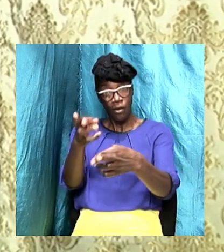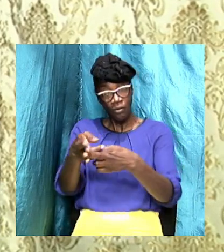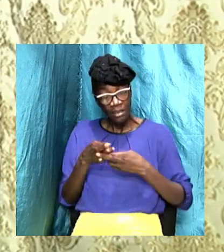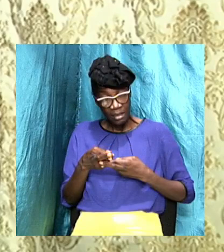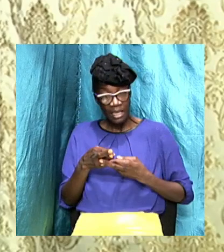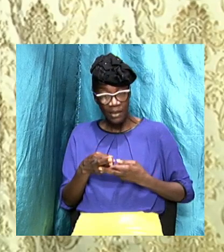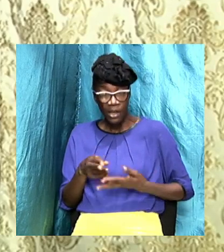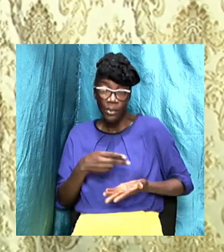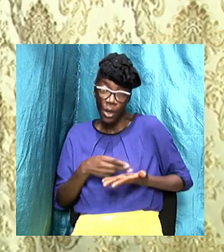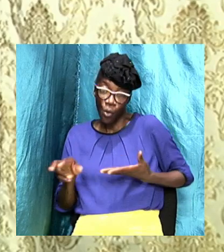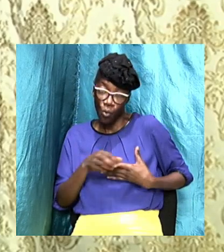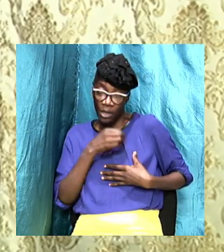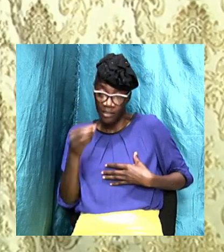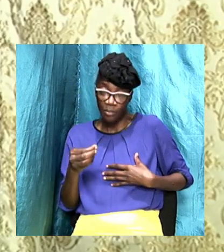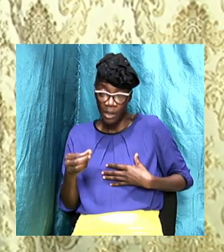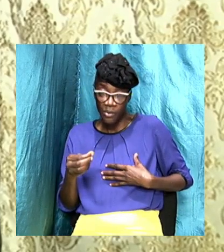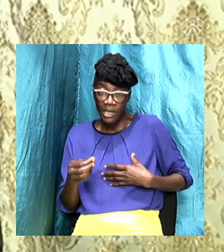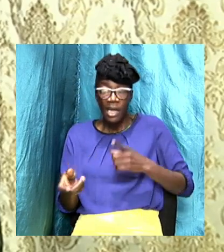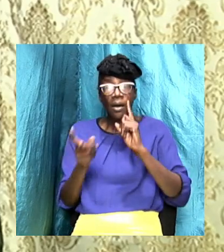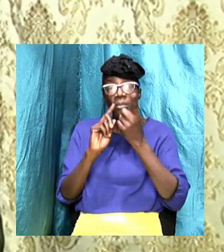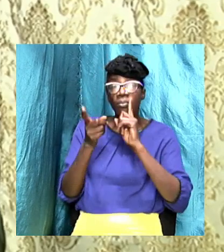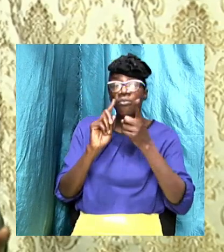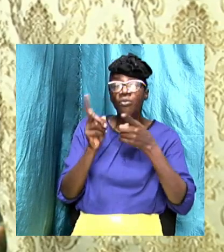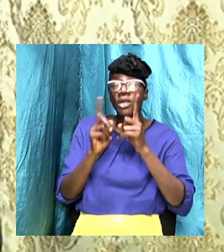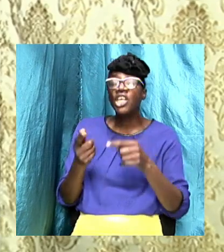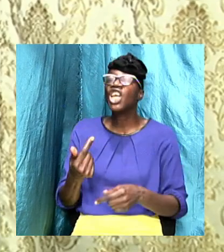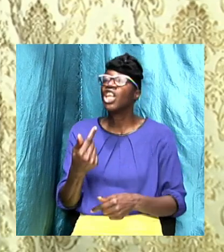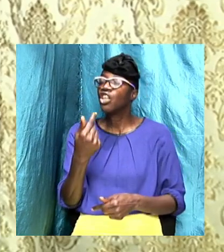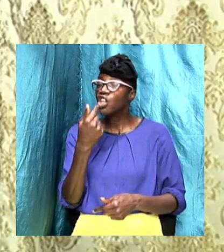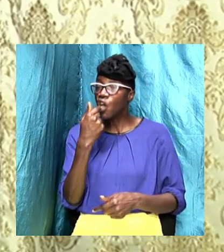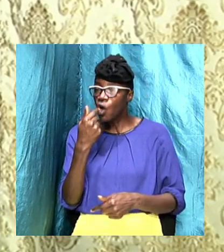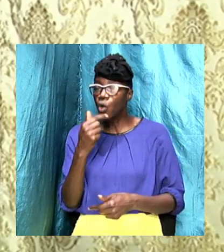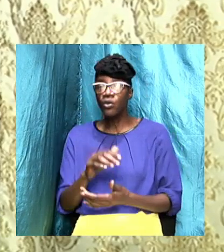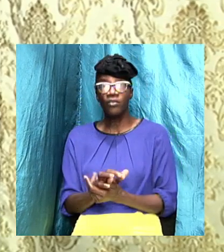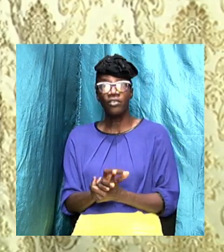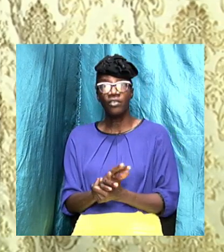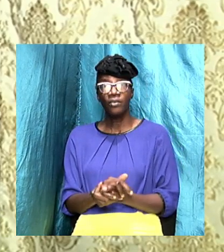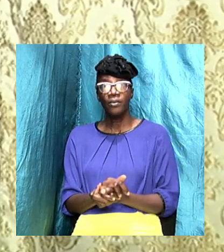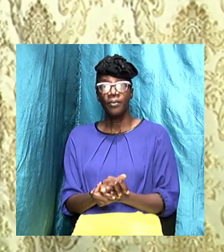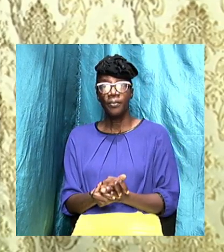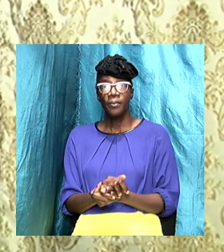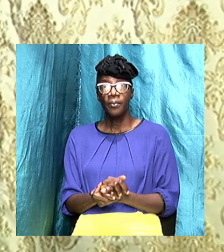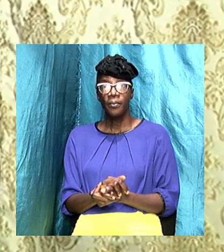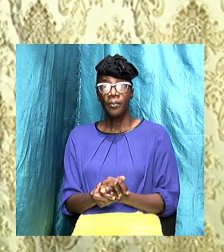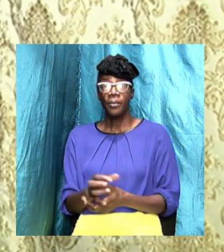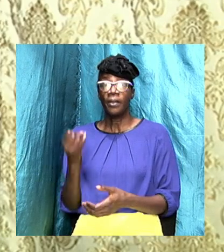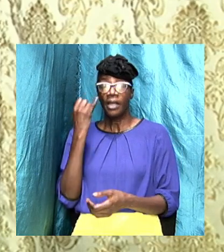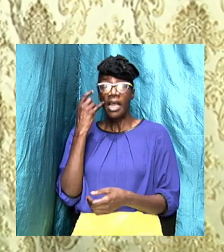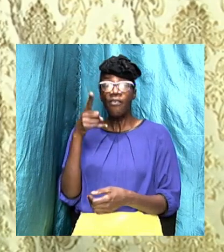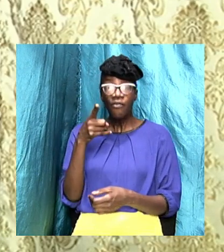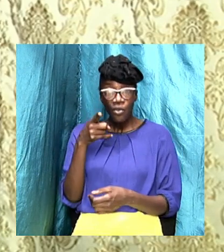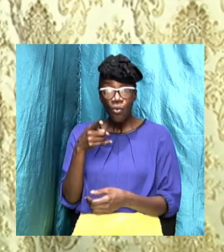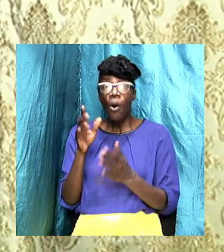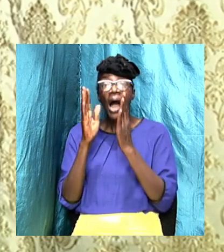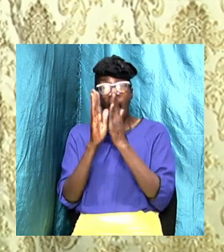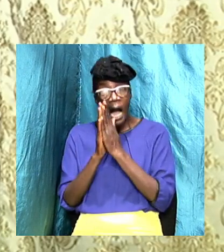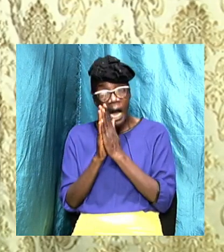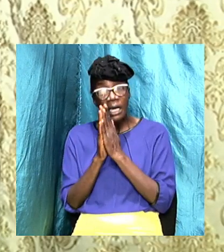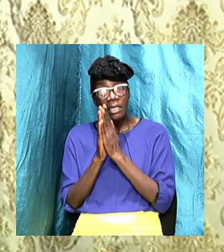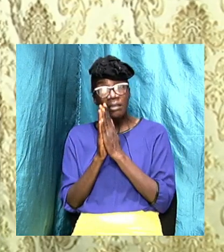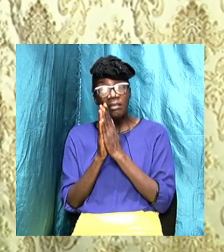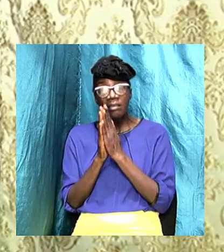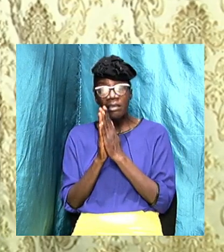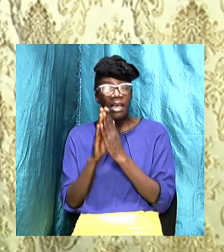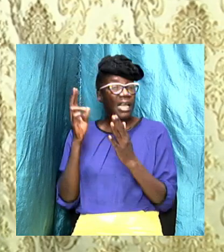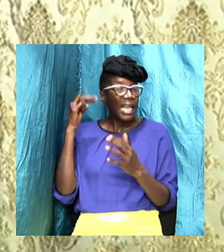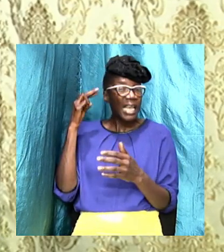with the initial evidence of speaking in tongues. Amen. And if you ask them and you